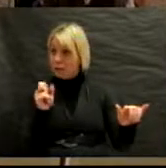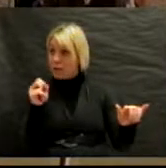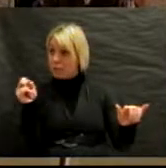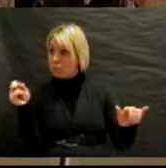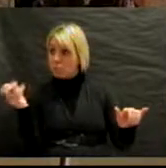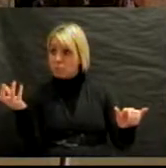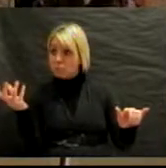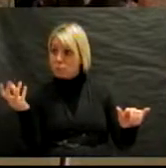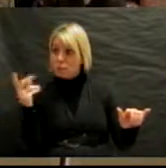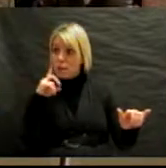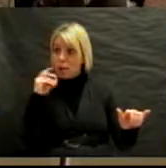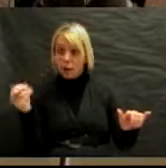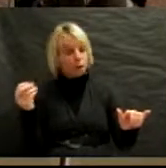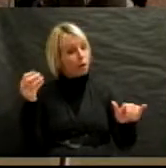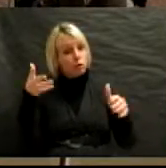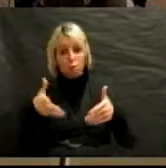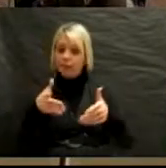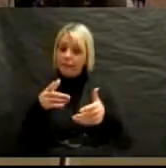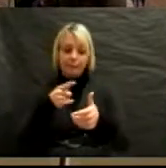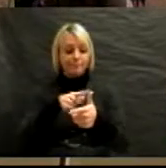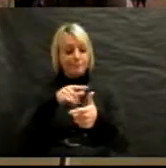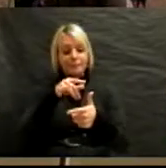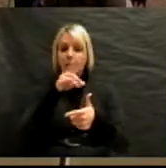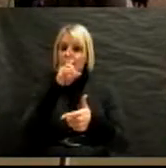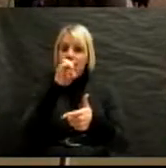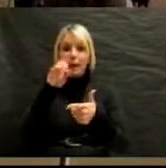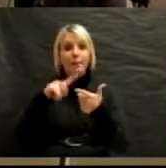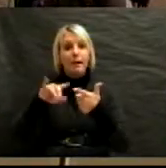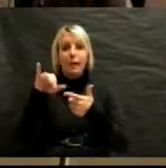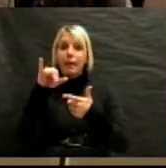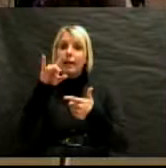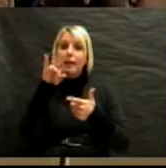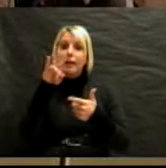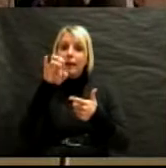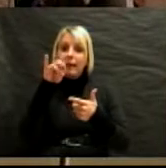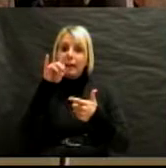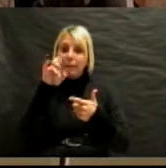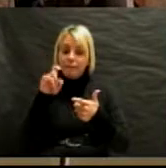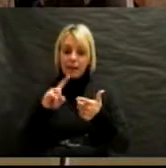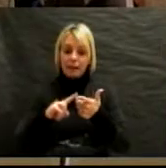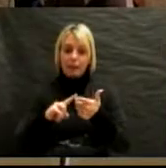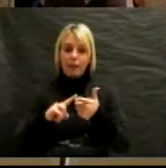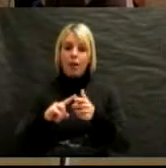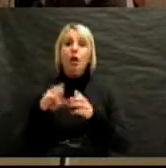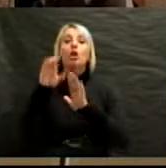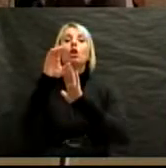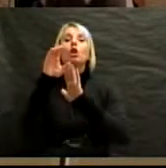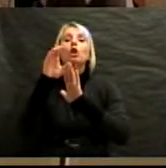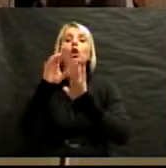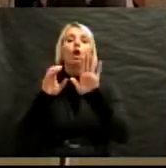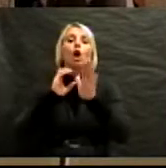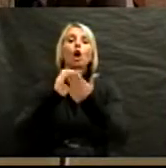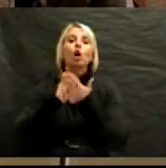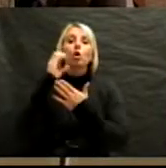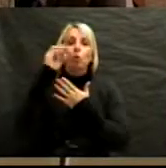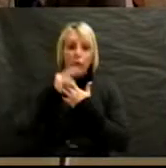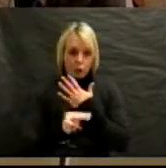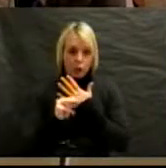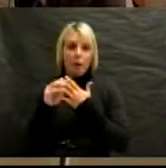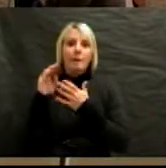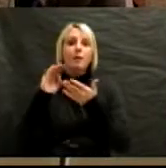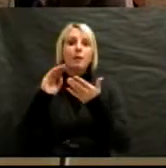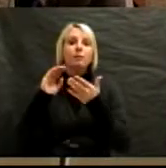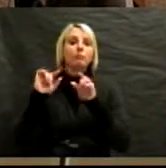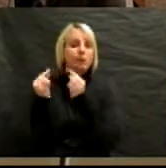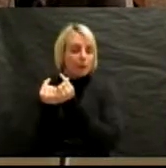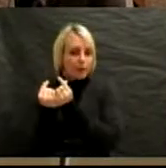is. Curriculum committee has been myself and Tom. I have a pretty strong desire to stay on that, particularly in this next year. I know Tom